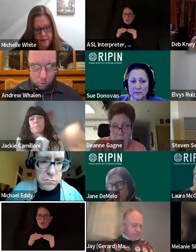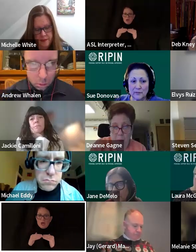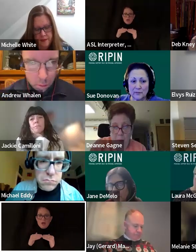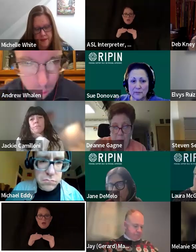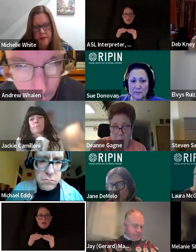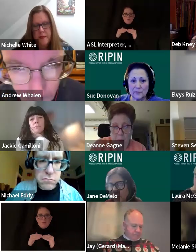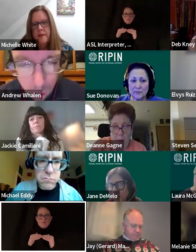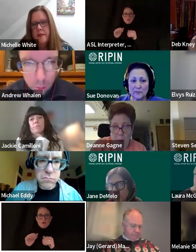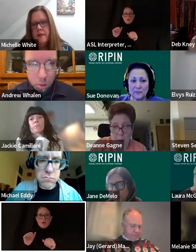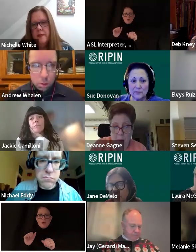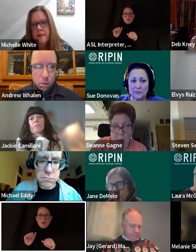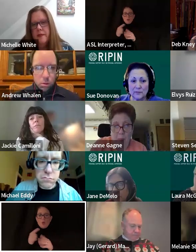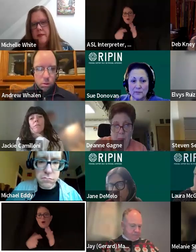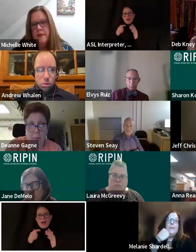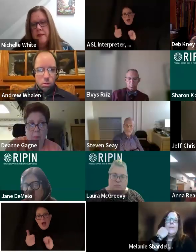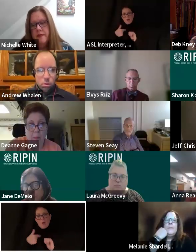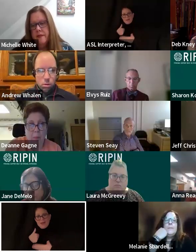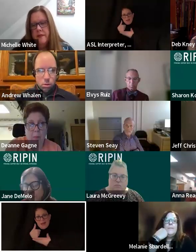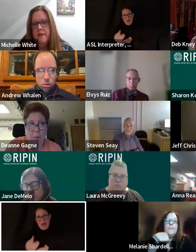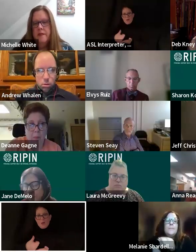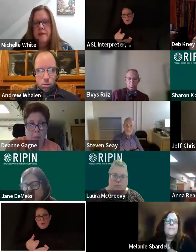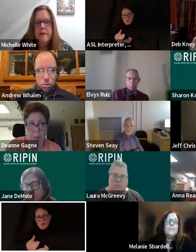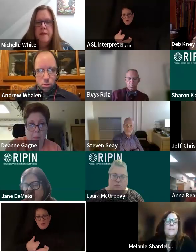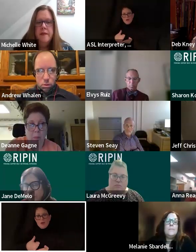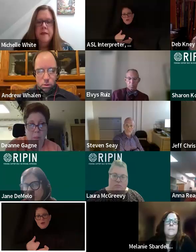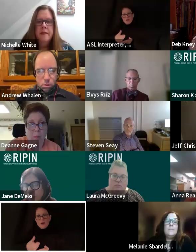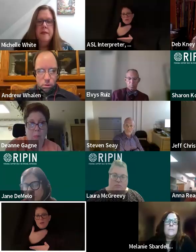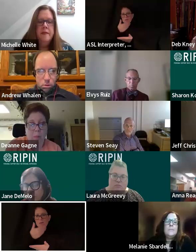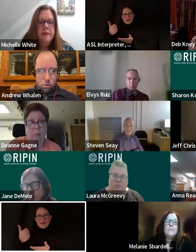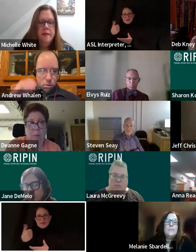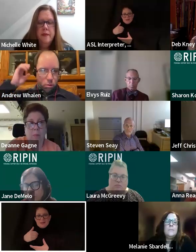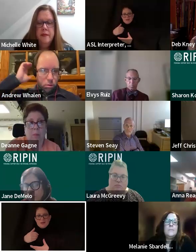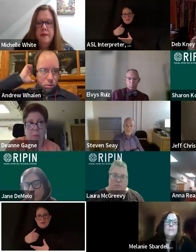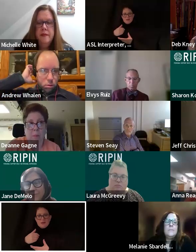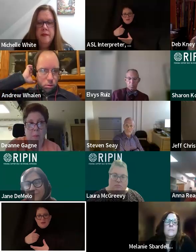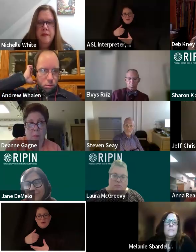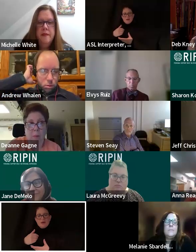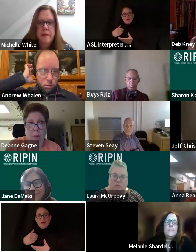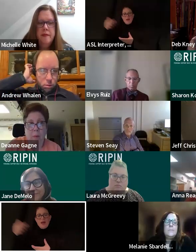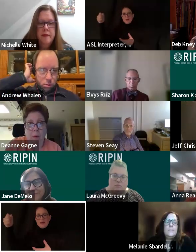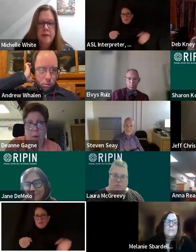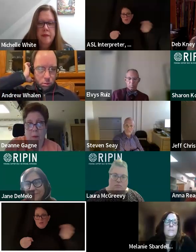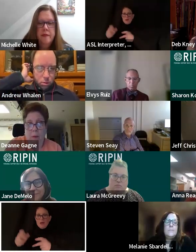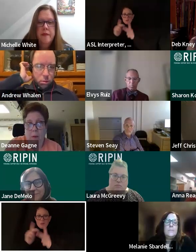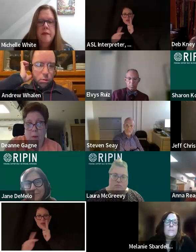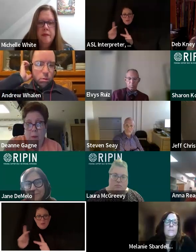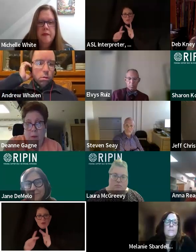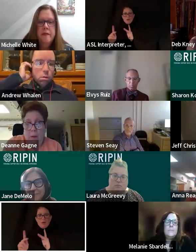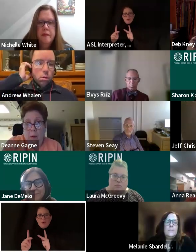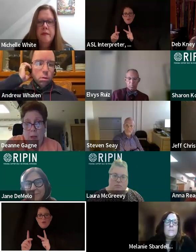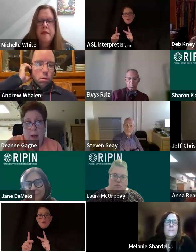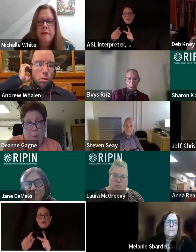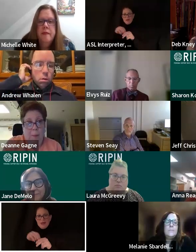advisor, what can I do to best help and support many people that are in the systems?